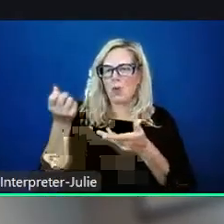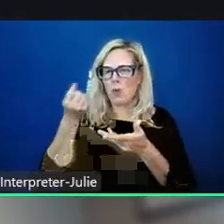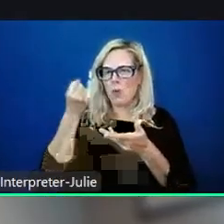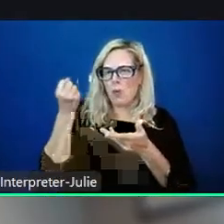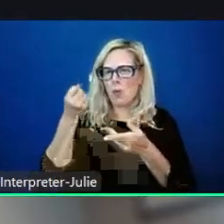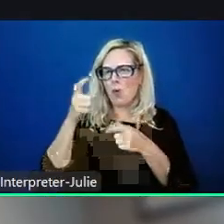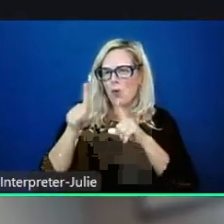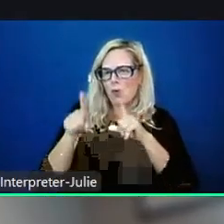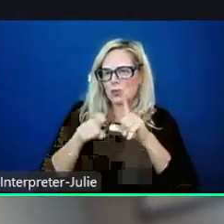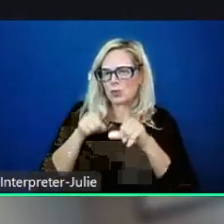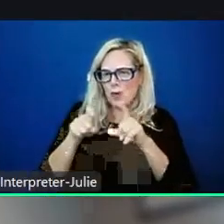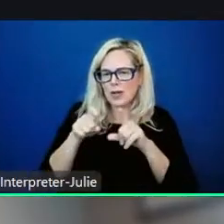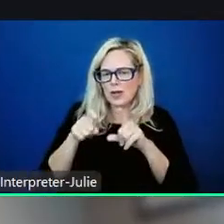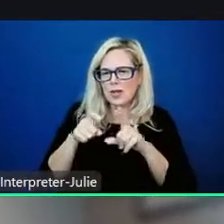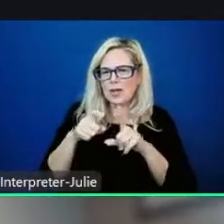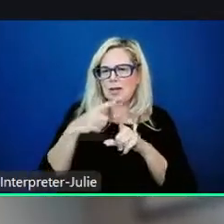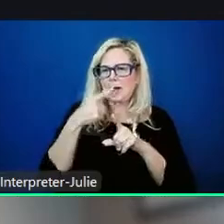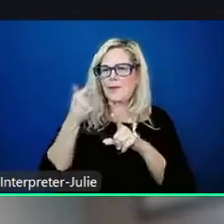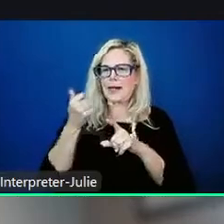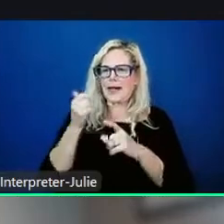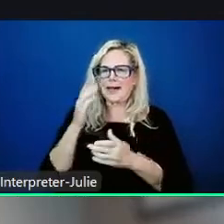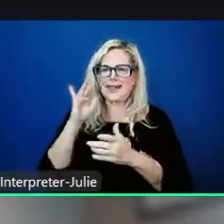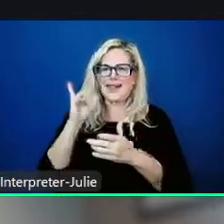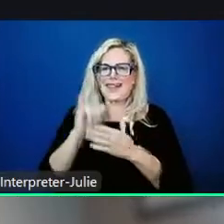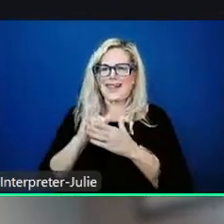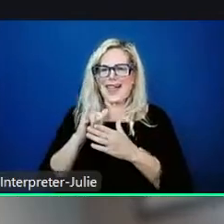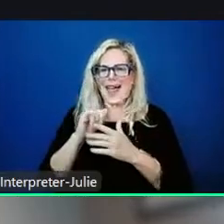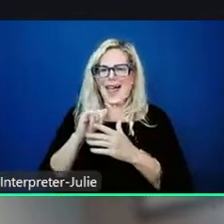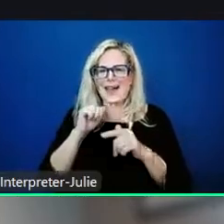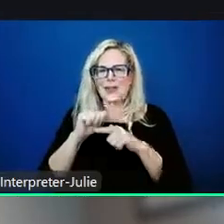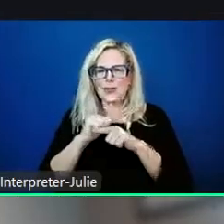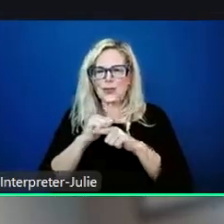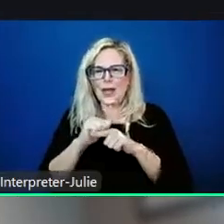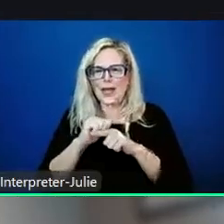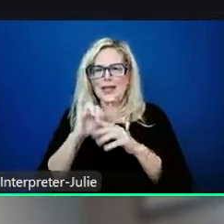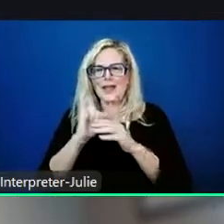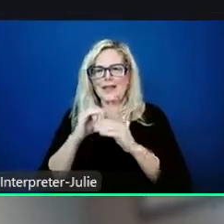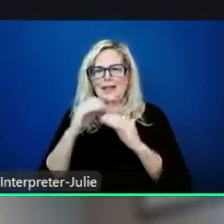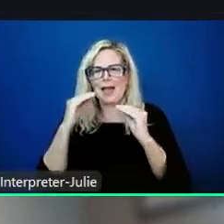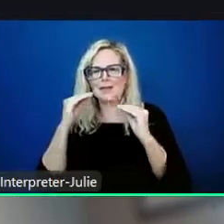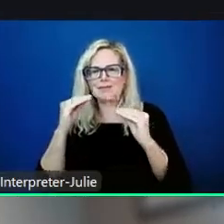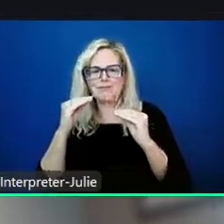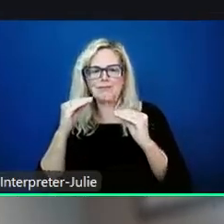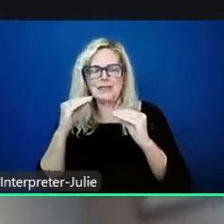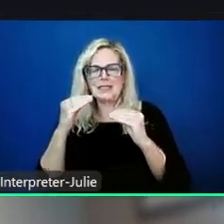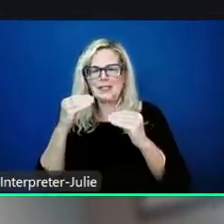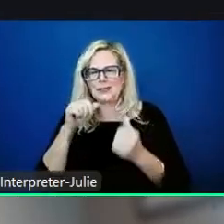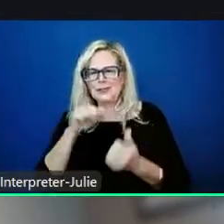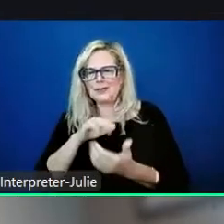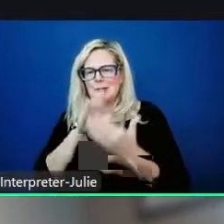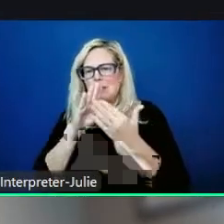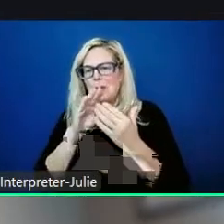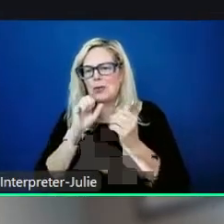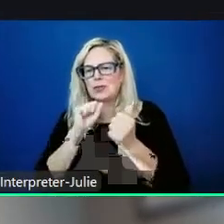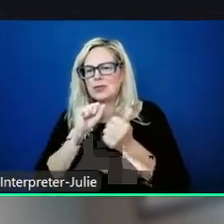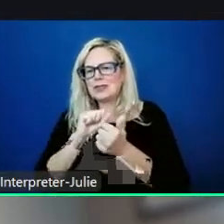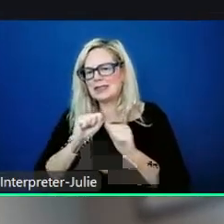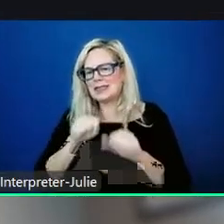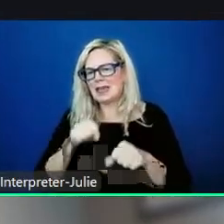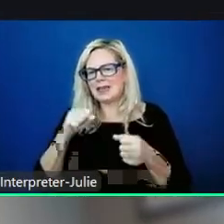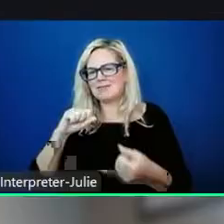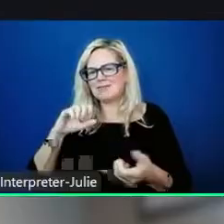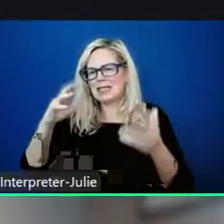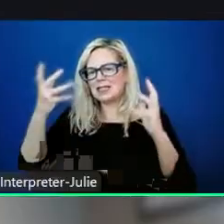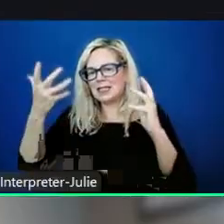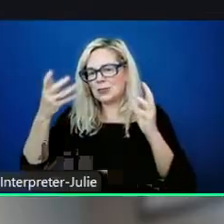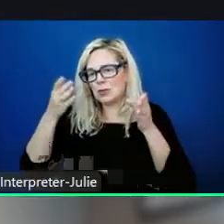can disrupt the learner's train of thought. So this can be an extremely important accommodation. And the third would be to have access to written notes